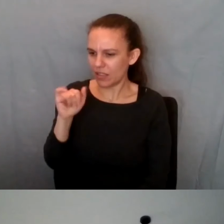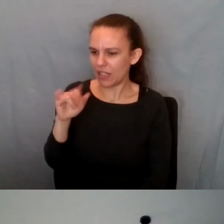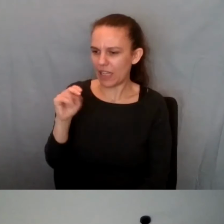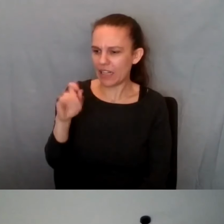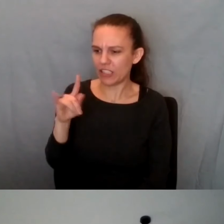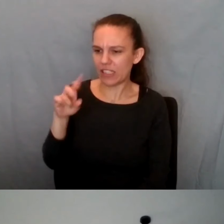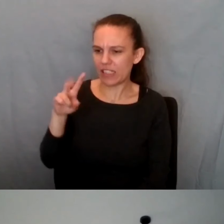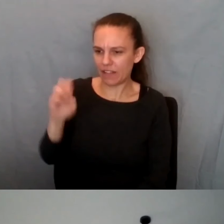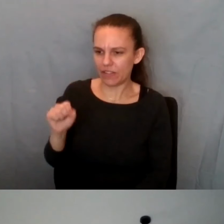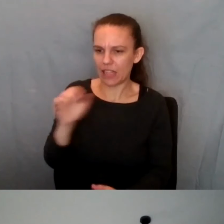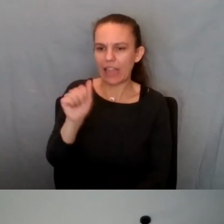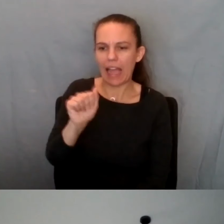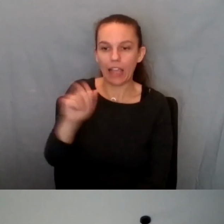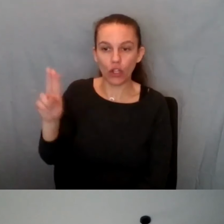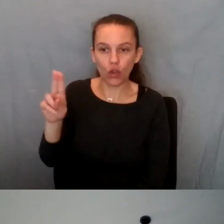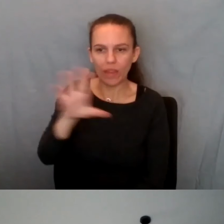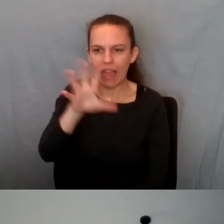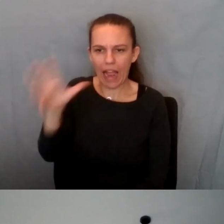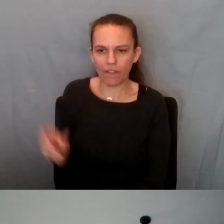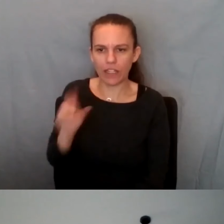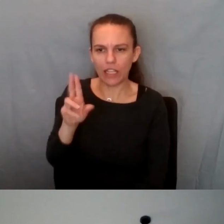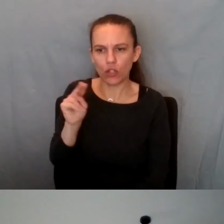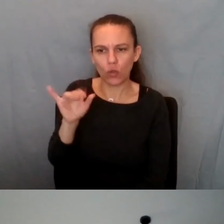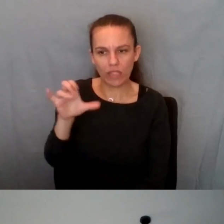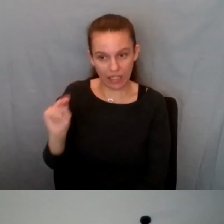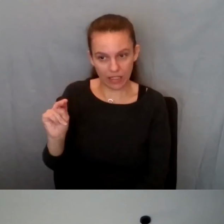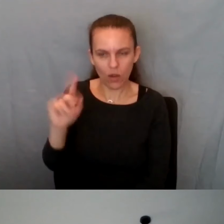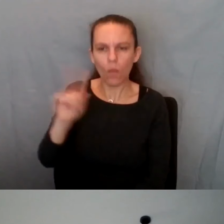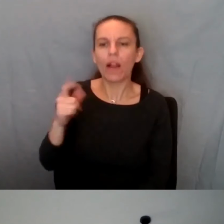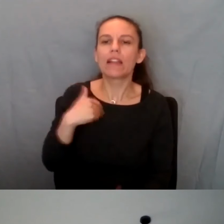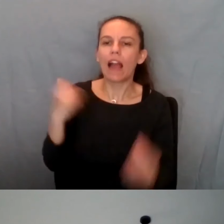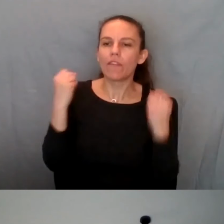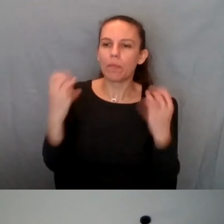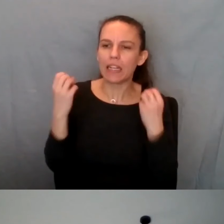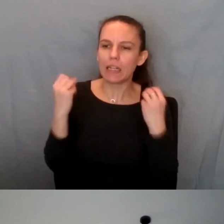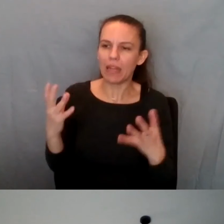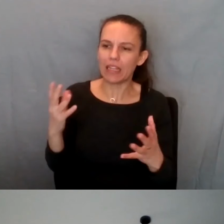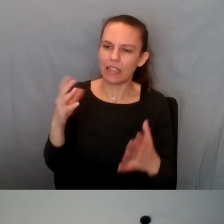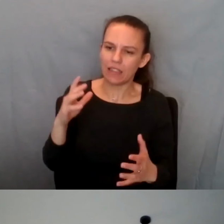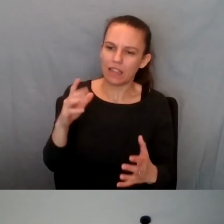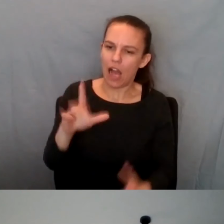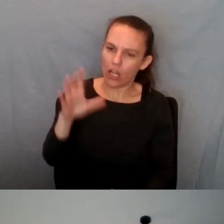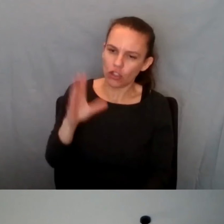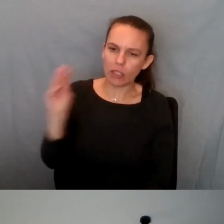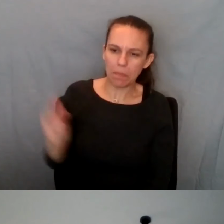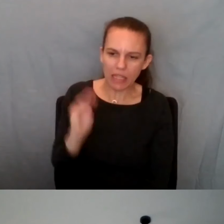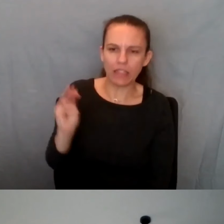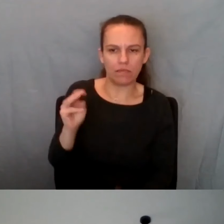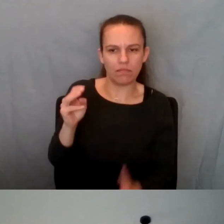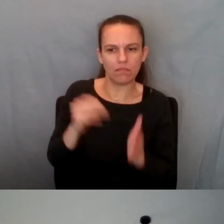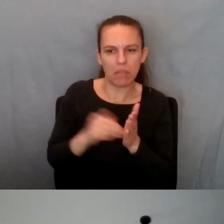African Union, where there will be many, many 100 million doses as well,